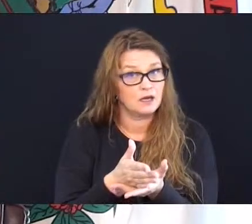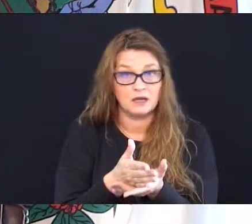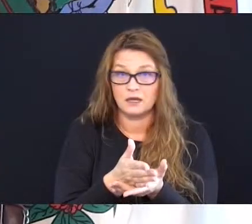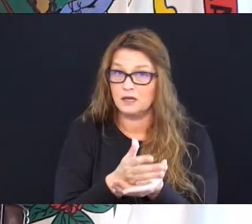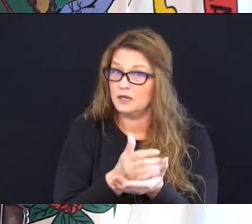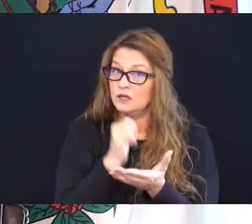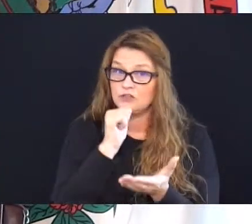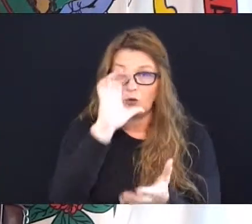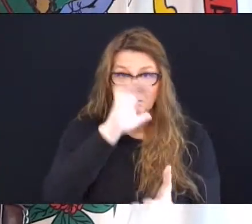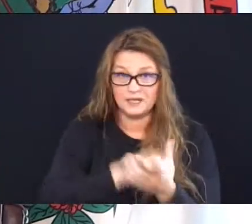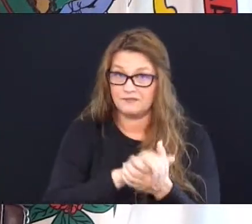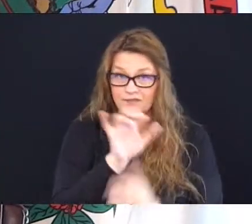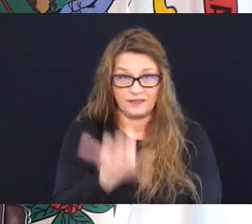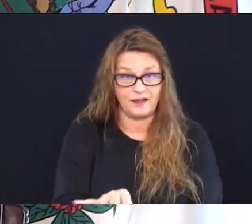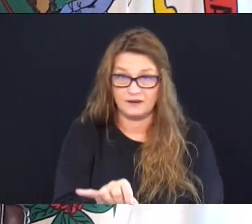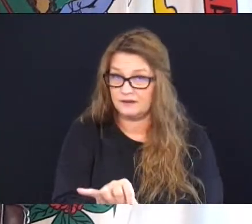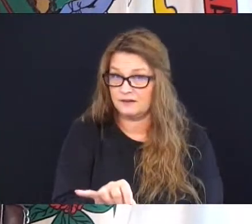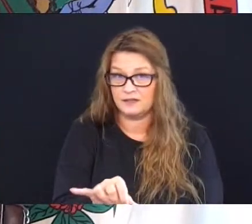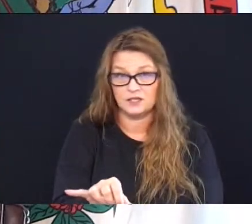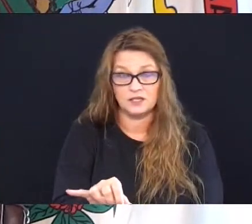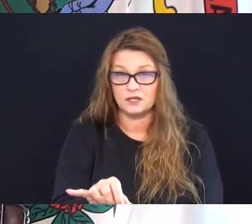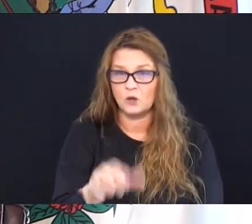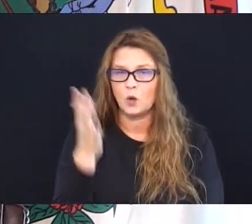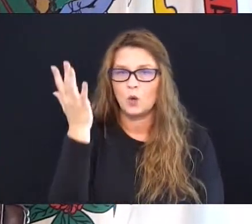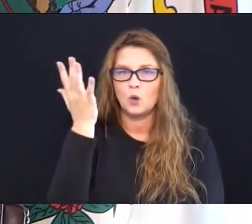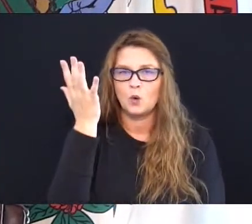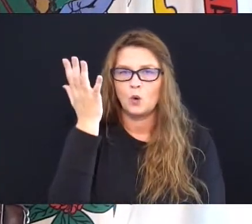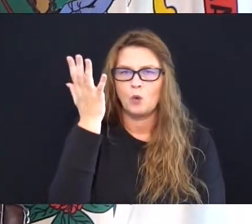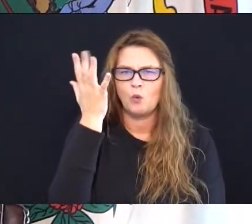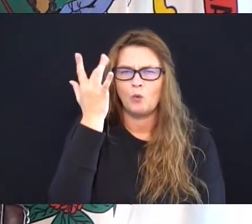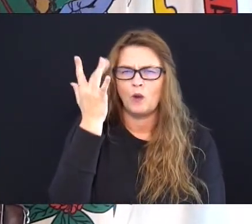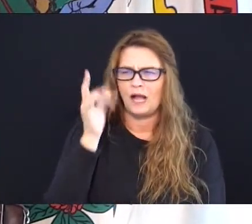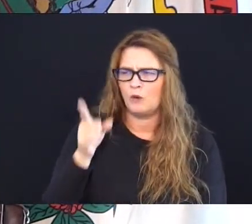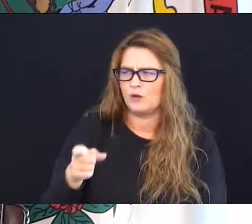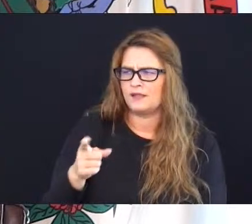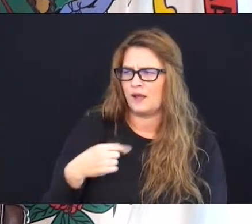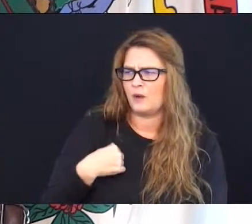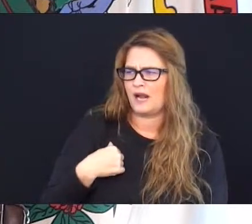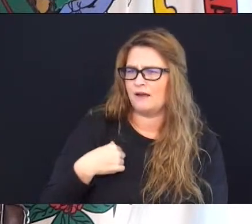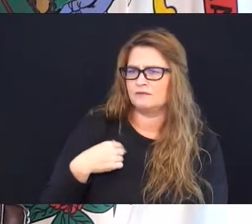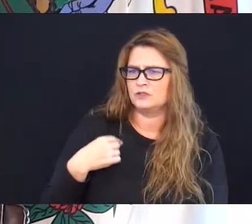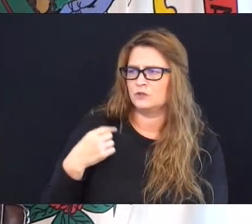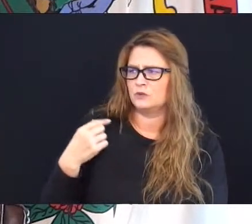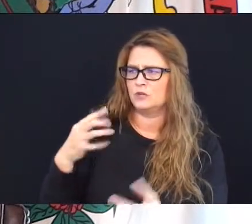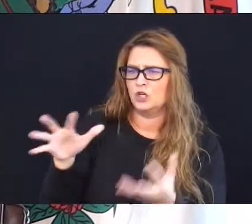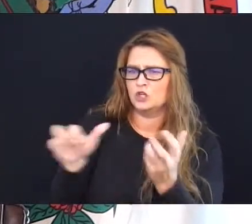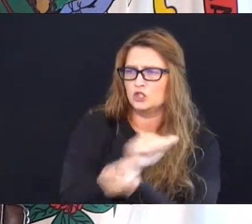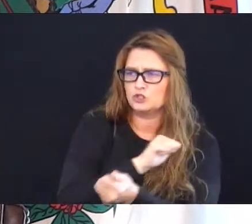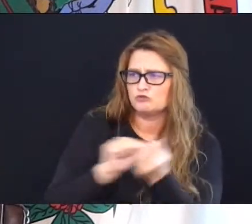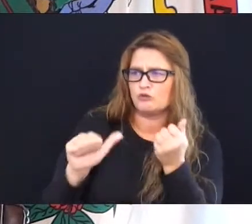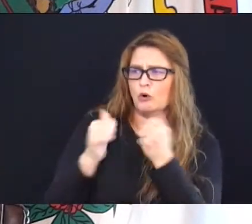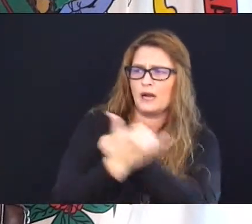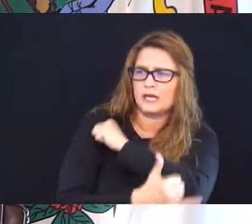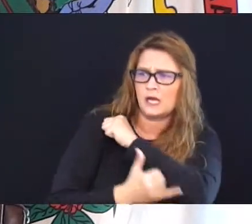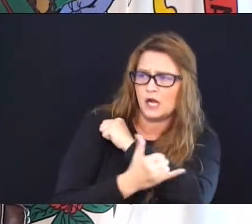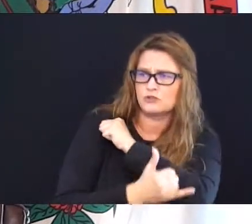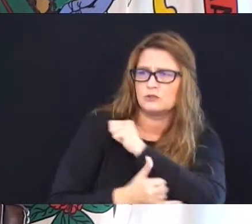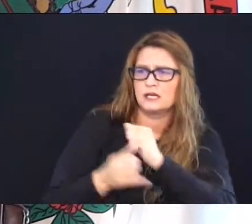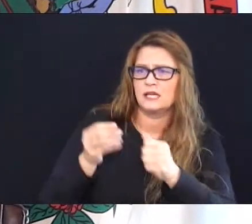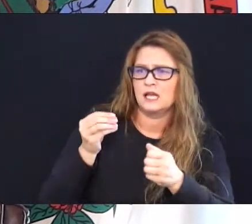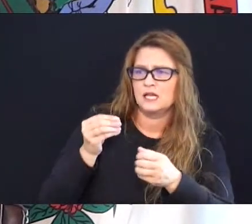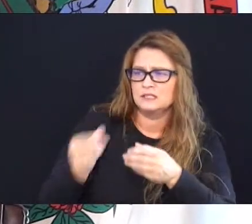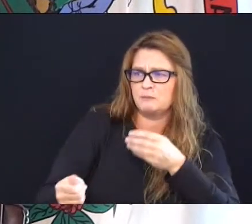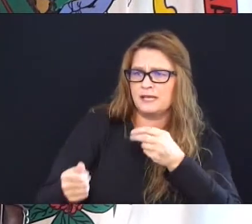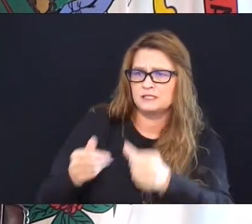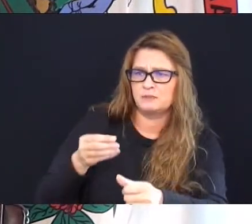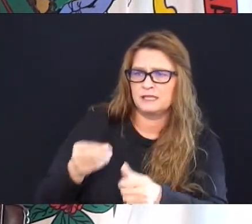thing? Why in the world would they want a country that they're going to have to spend hundreds and hundreds and hundreds of